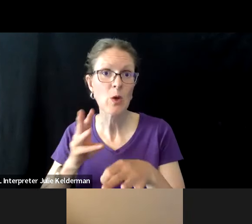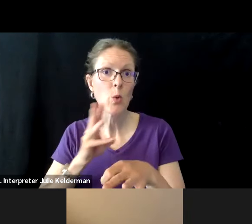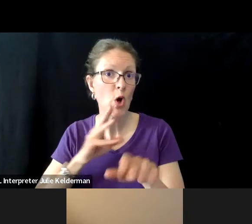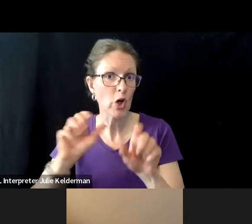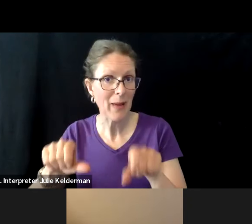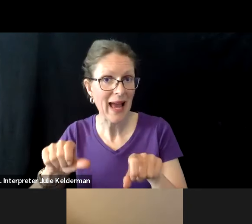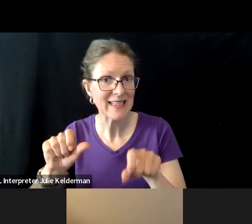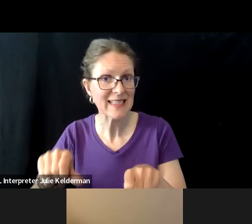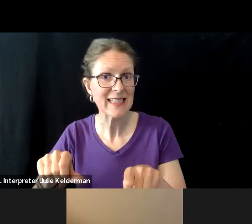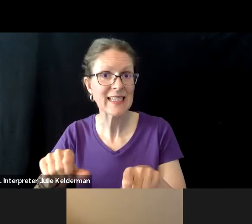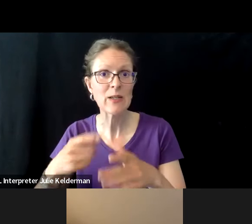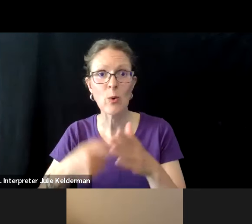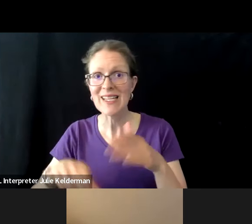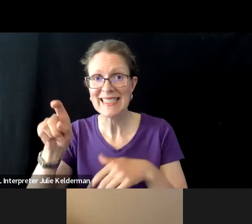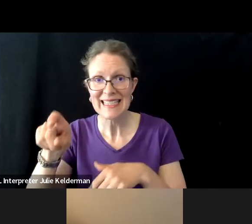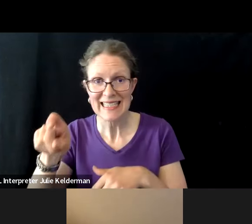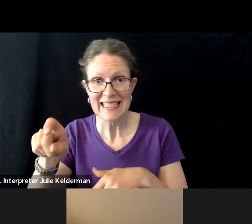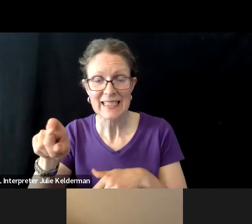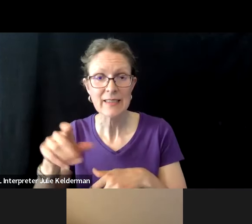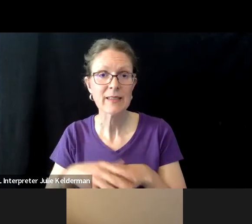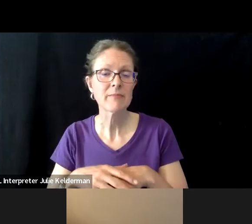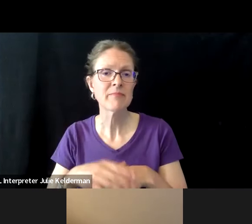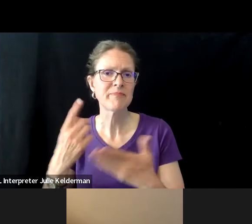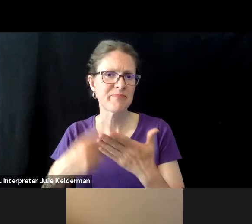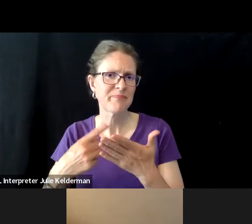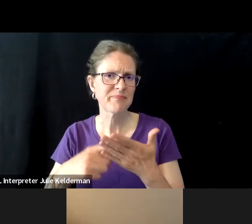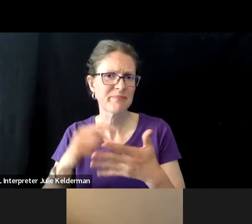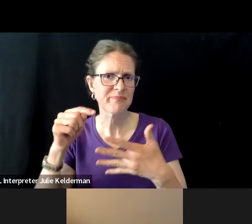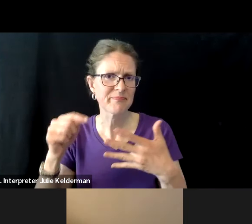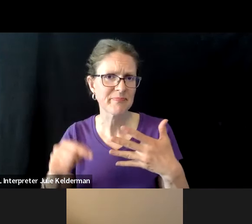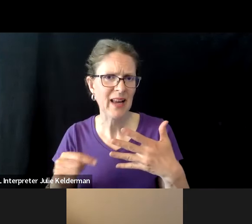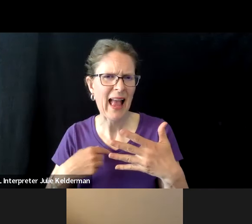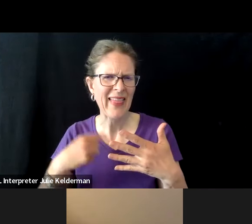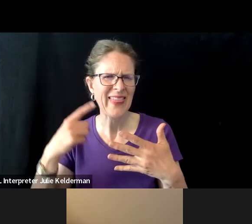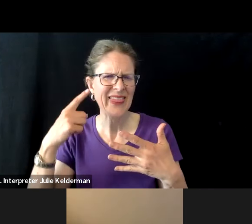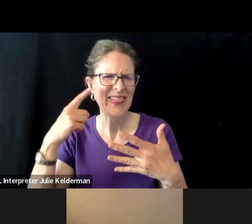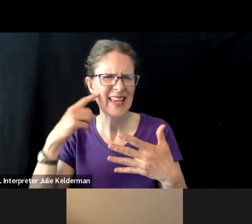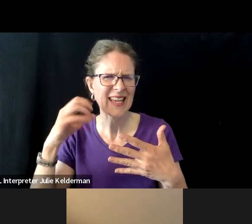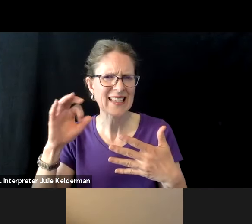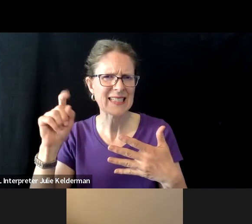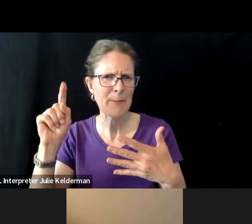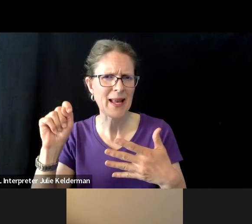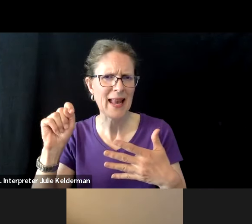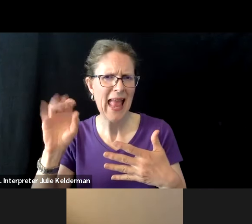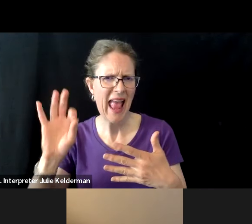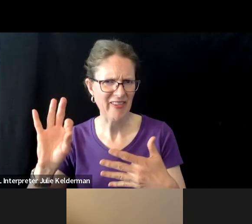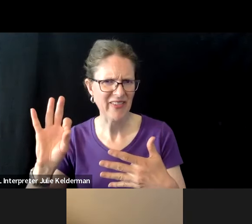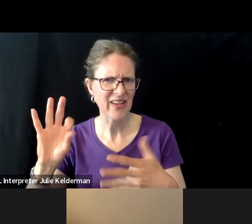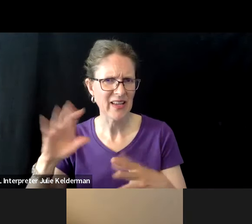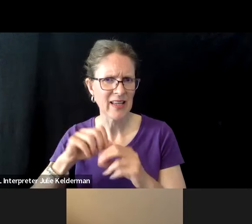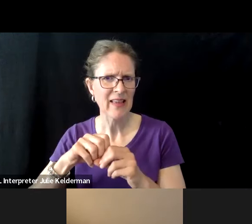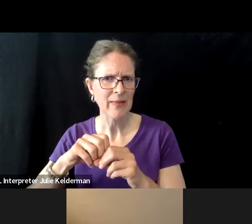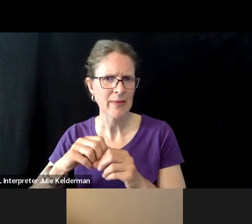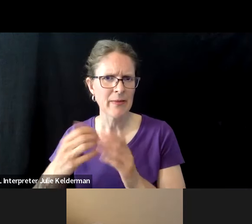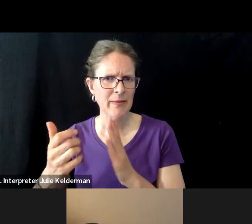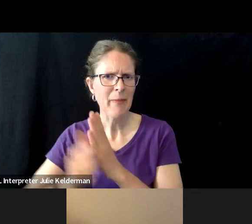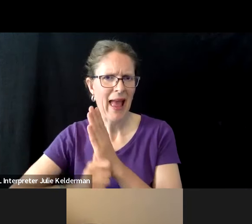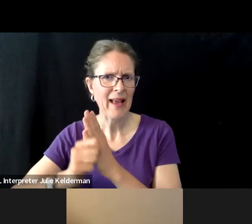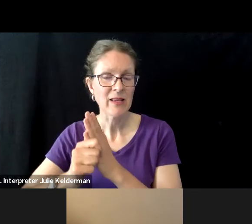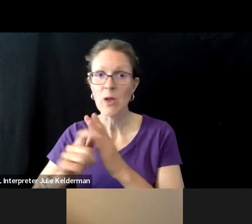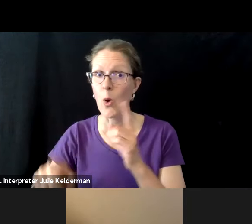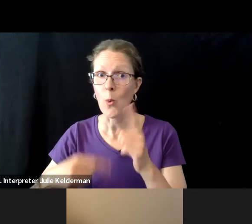building is going to need to be, and addresses some of that. I believe it's Exhibit F in our filing as well. So when my computer